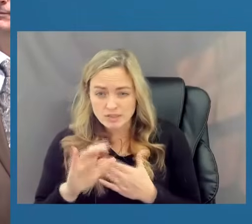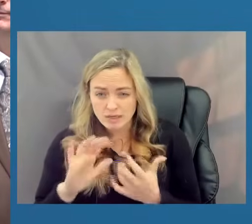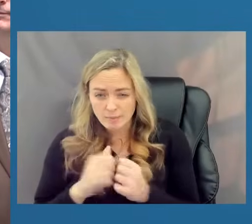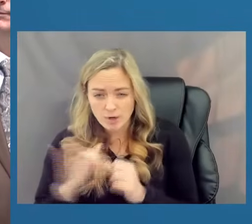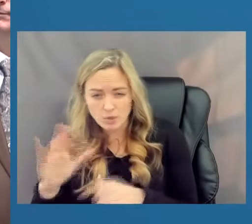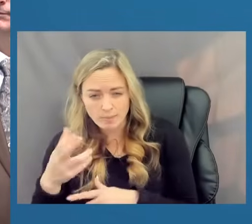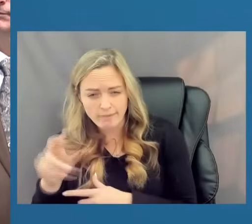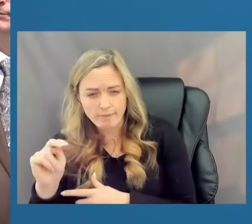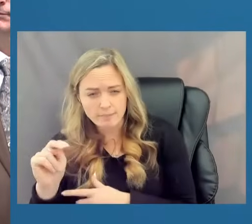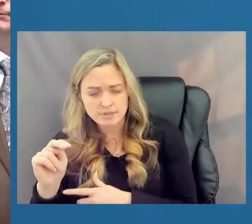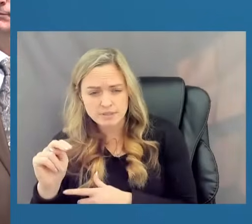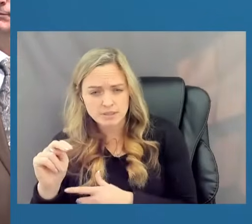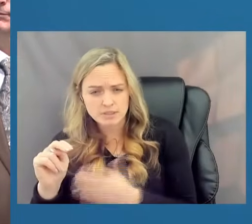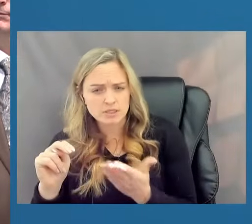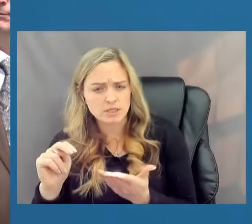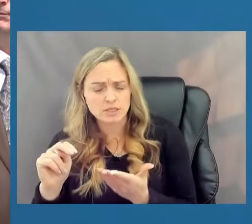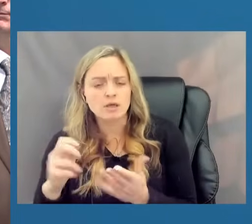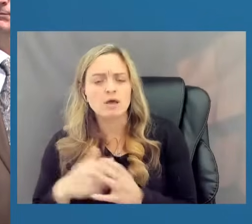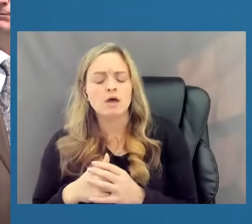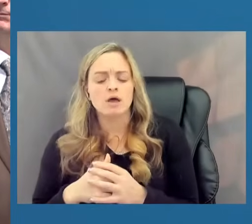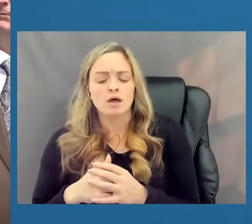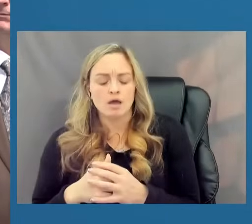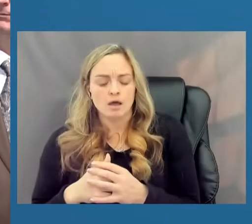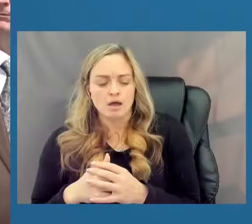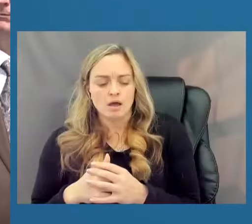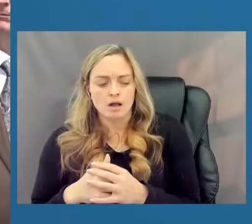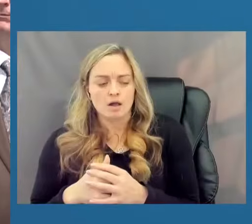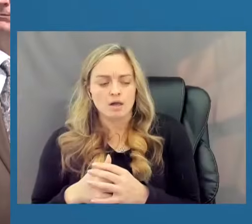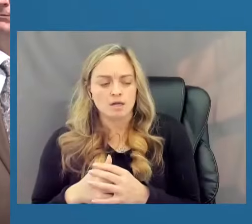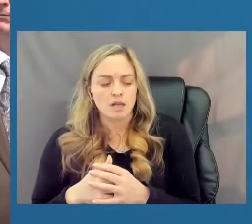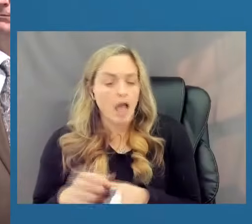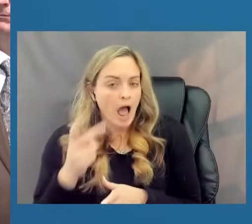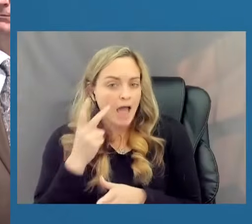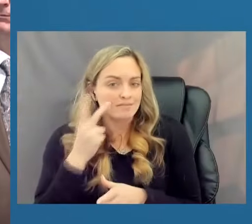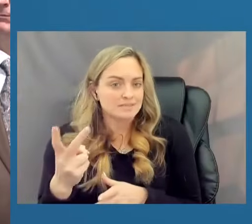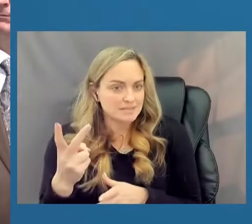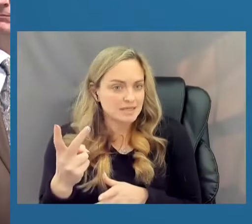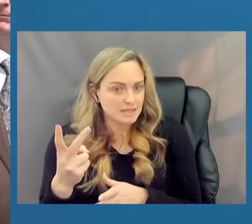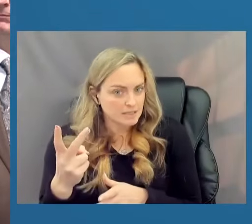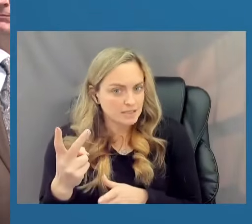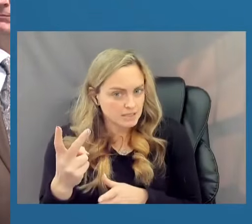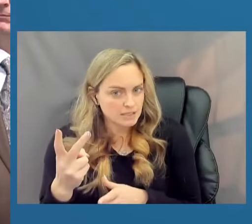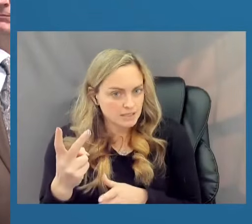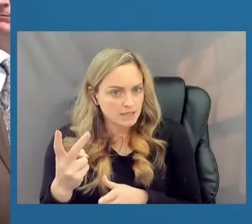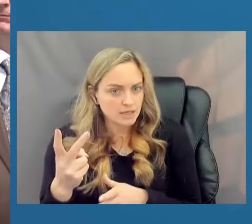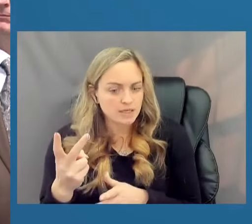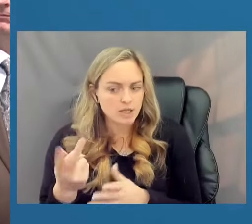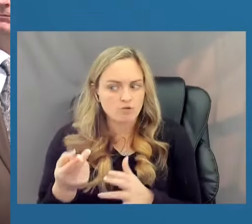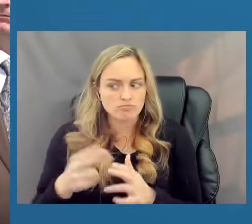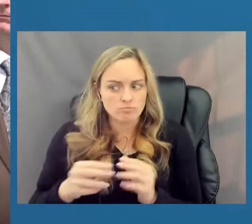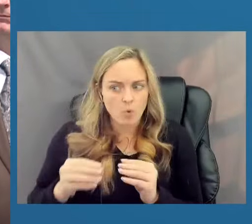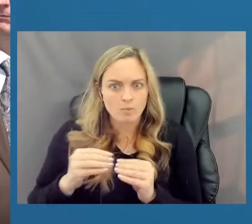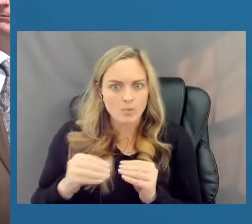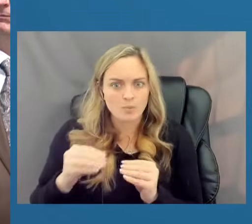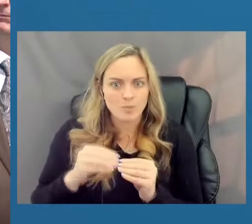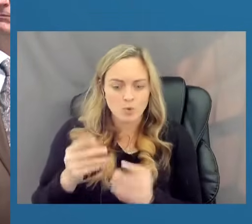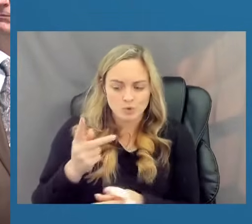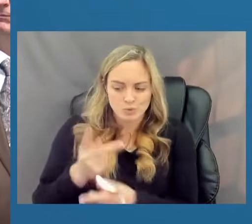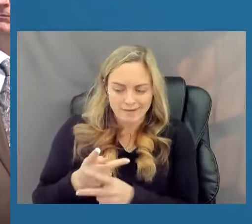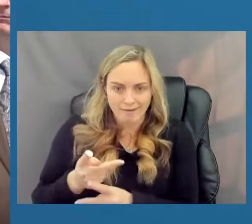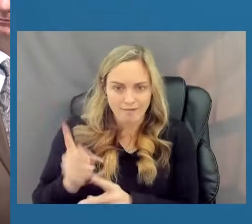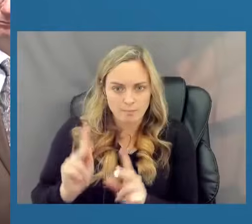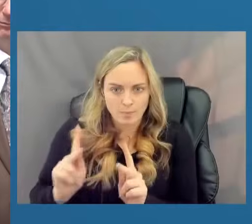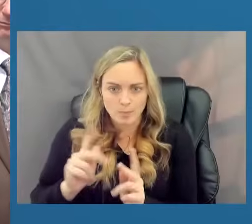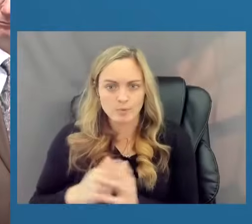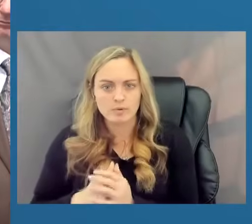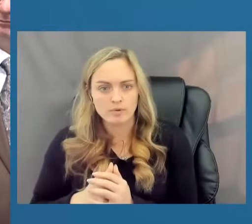either Trump or Tom Homan? No, but I see the signs. They're building up capacity to detain people because right